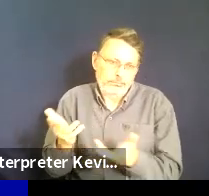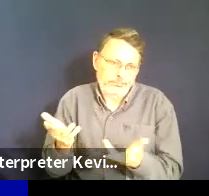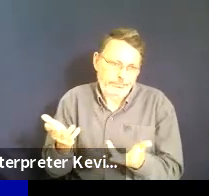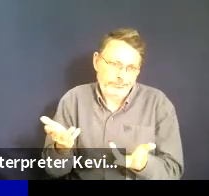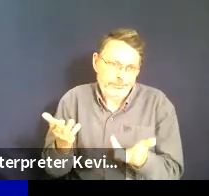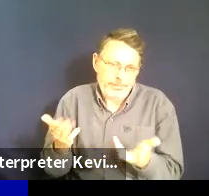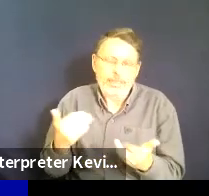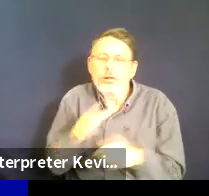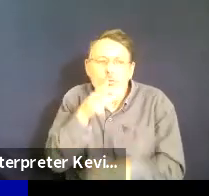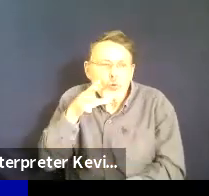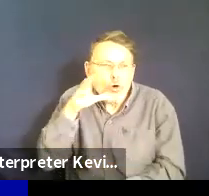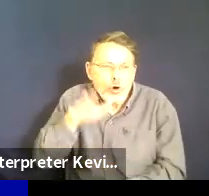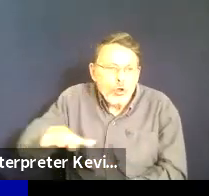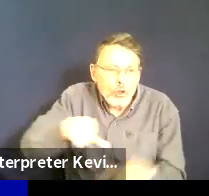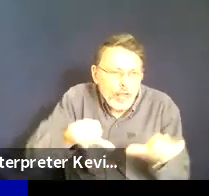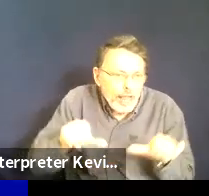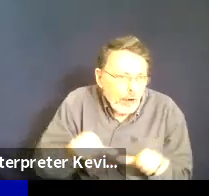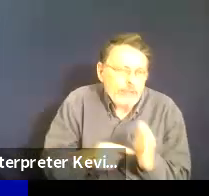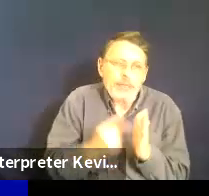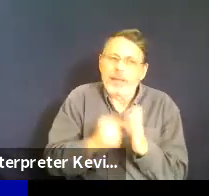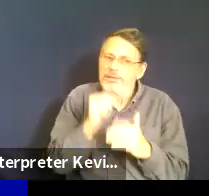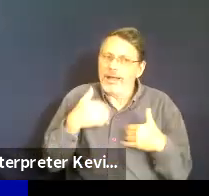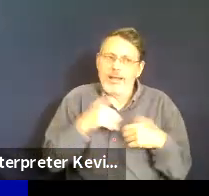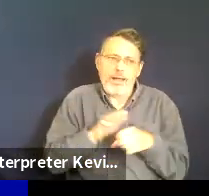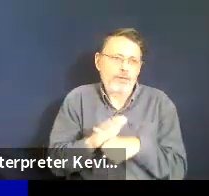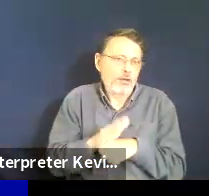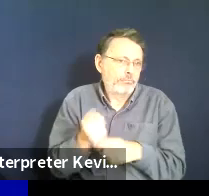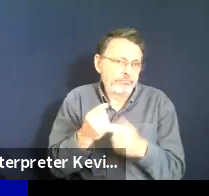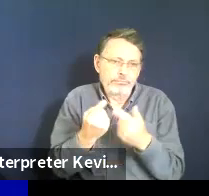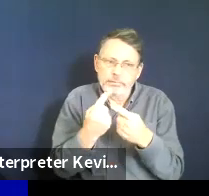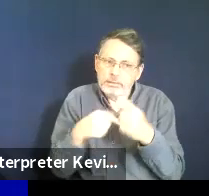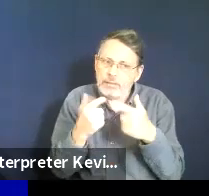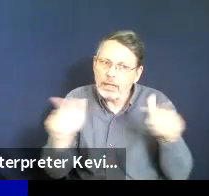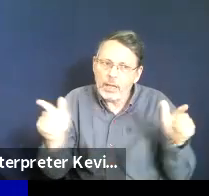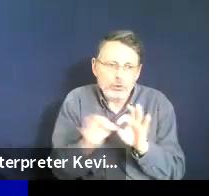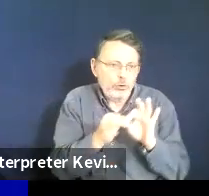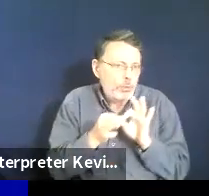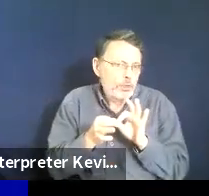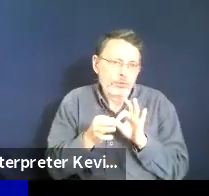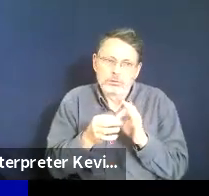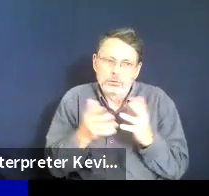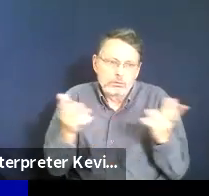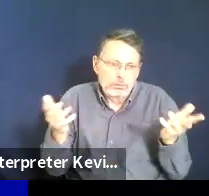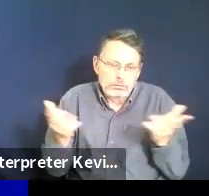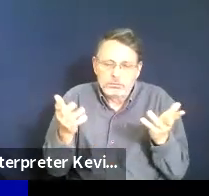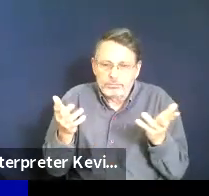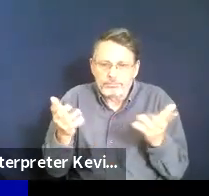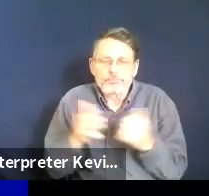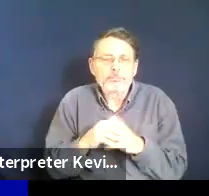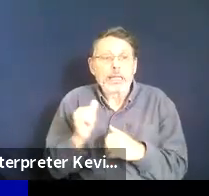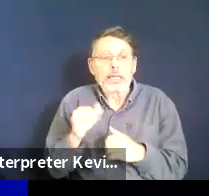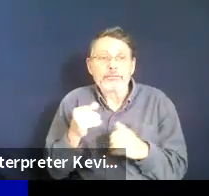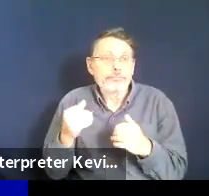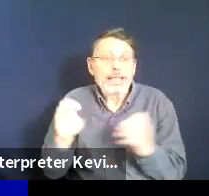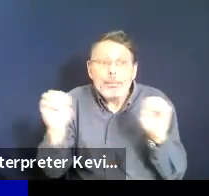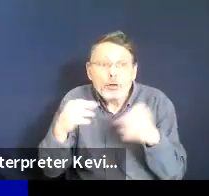in rural areas, there are often not enough sign language interpreters and entities. You know, if they get an emergency room visit in